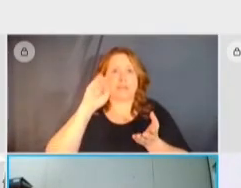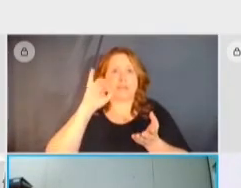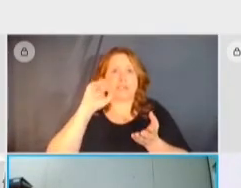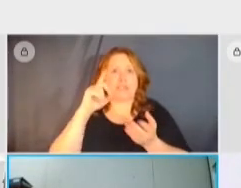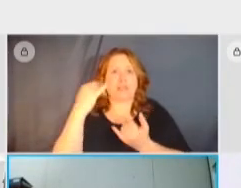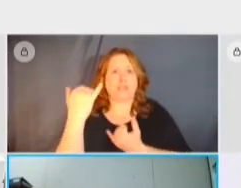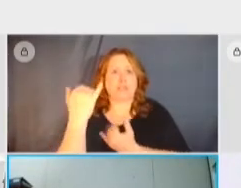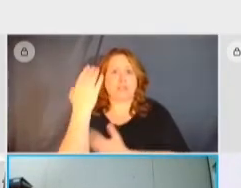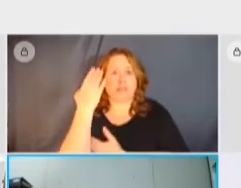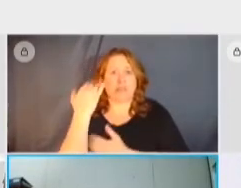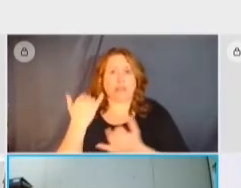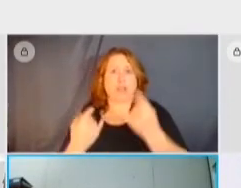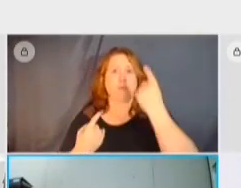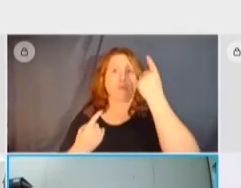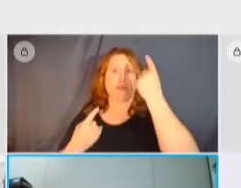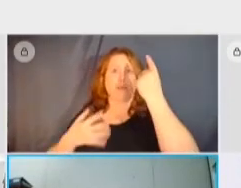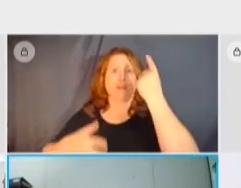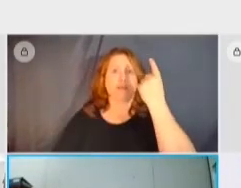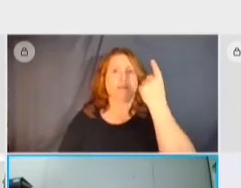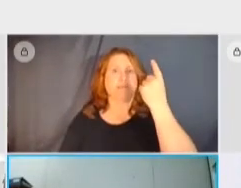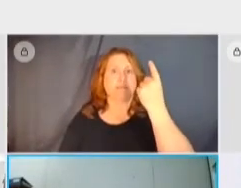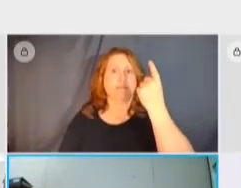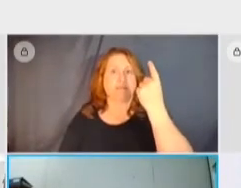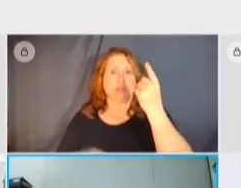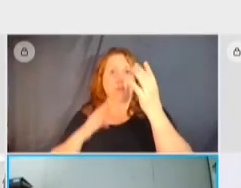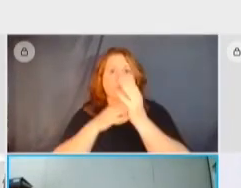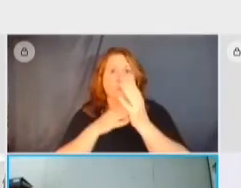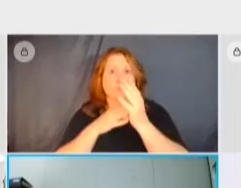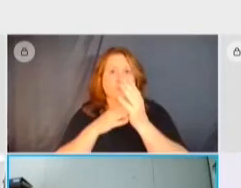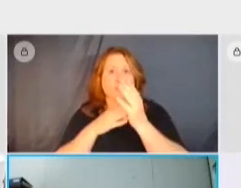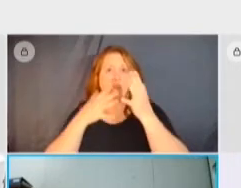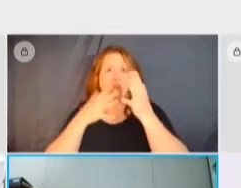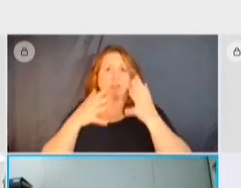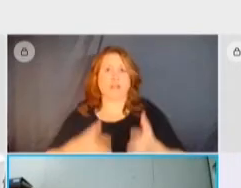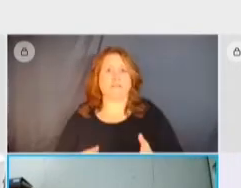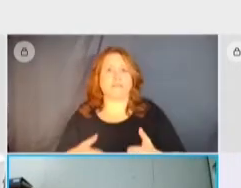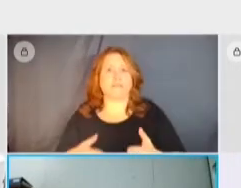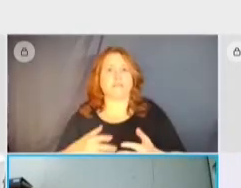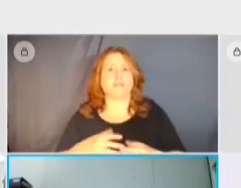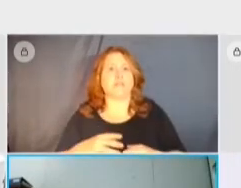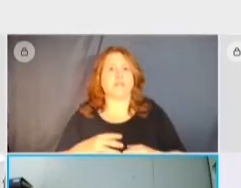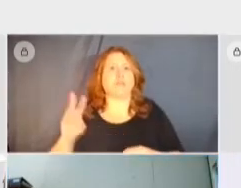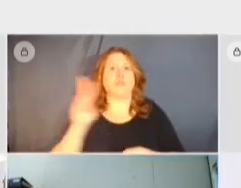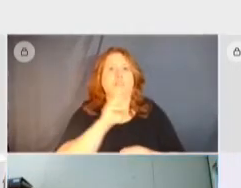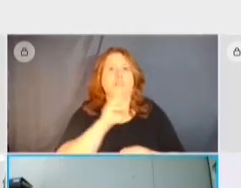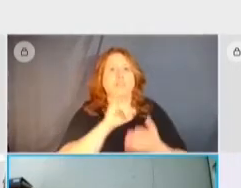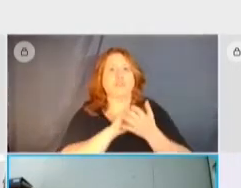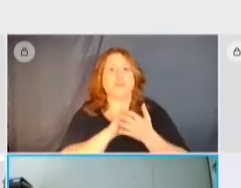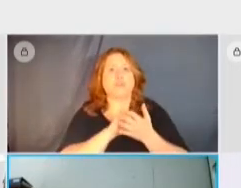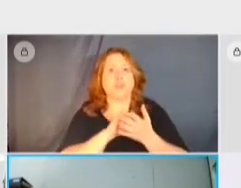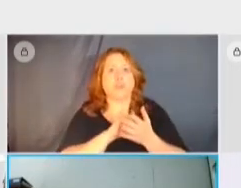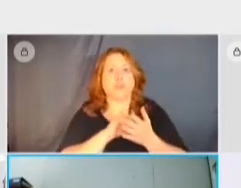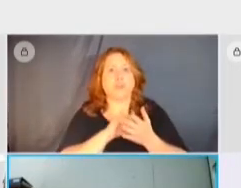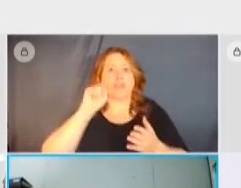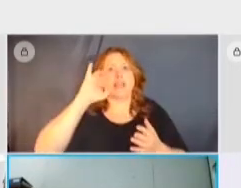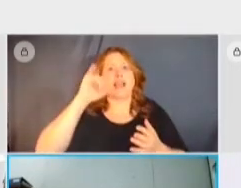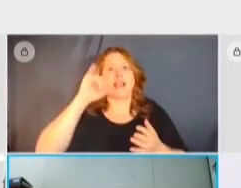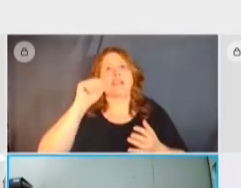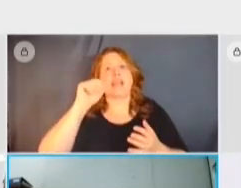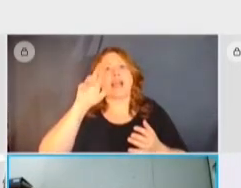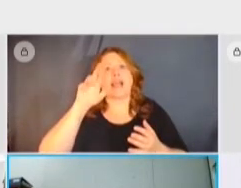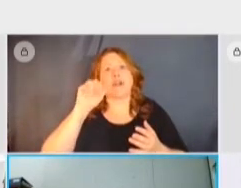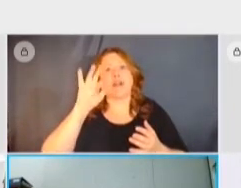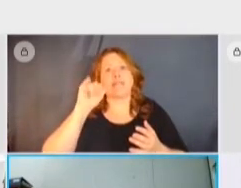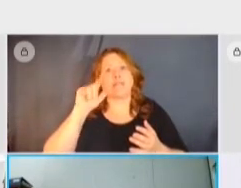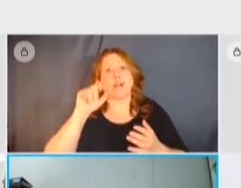one pending, which is a case in Western New York, in Niagara County Supreme Court, Ross versus the New York State